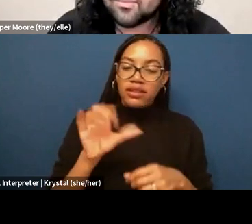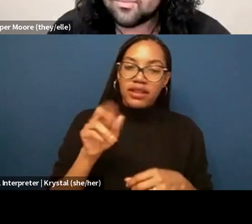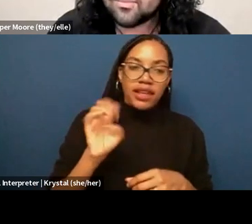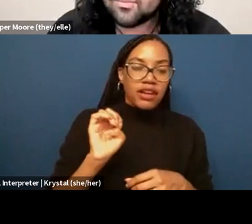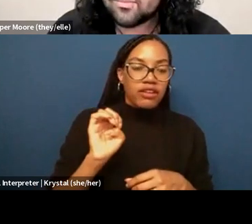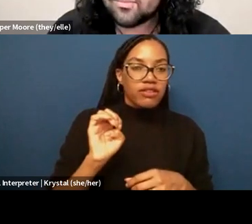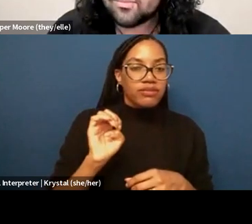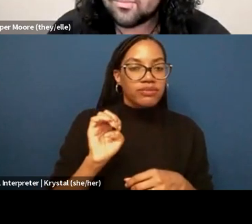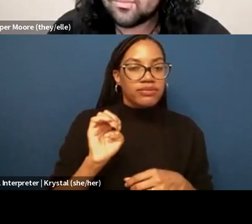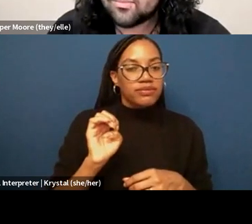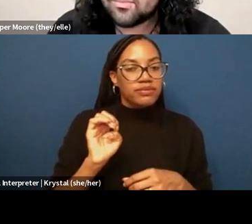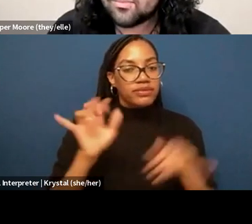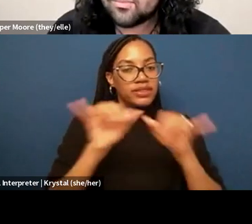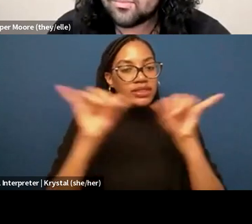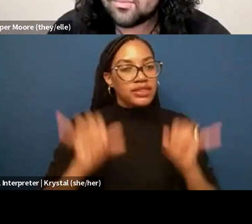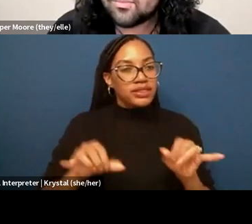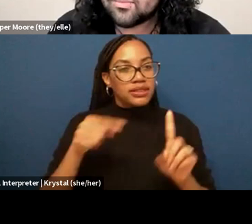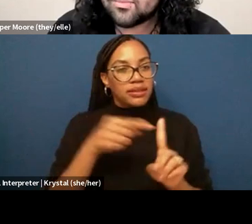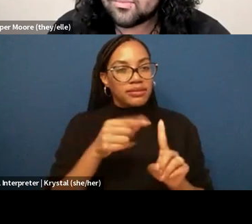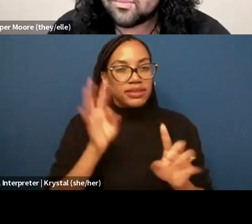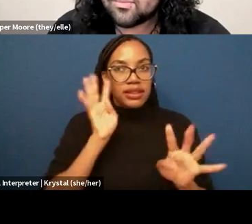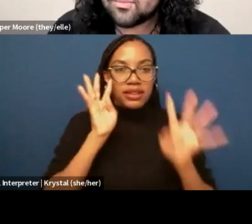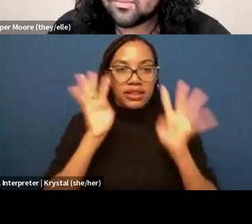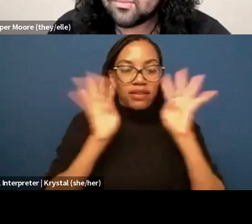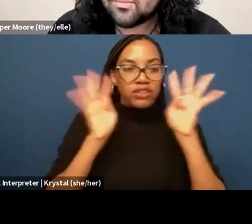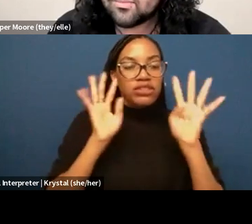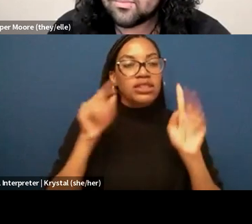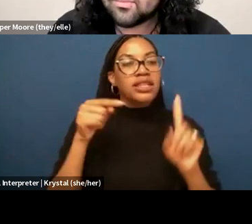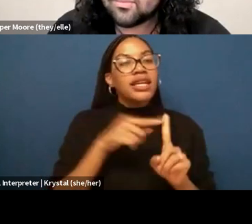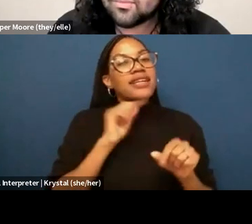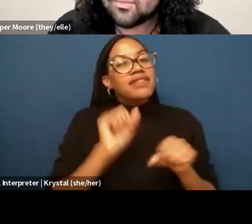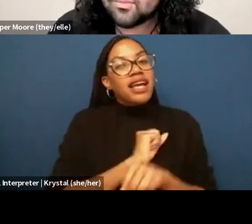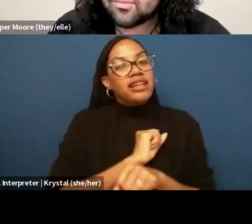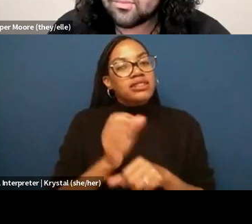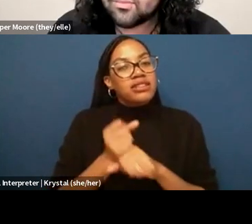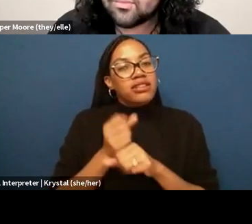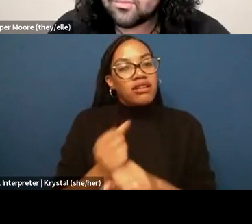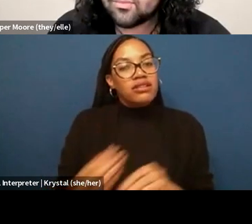the reasoning, the reasonable attributes of spiritual practices,